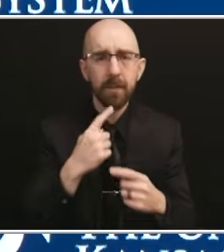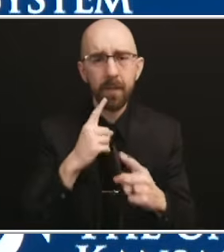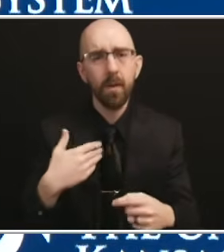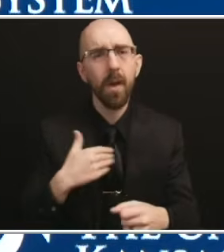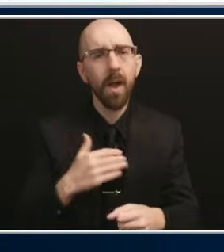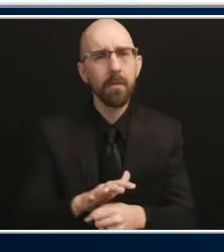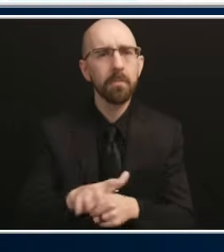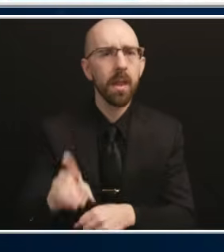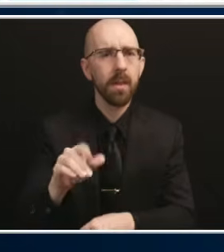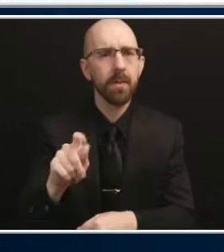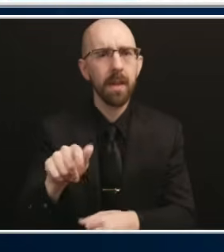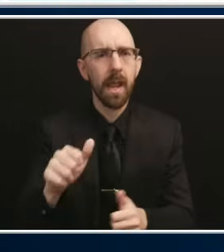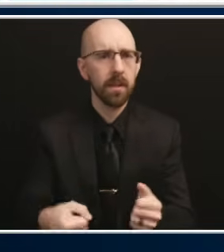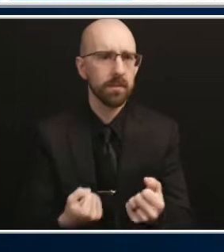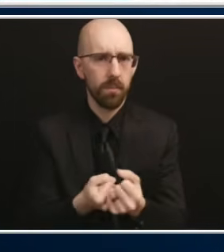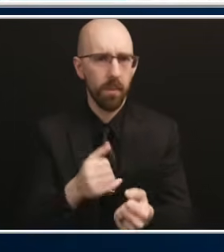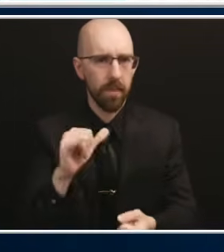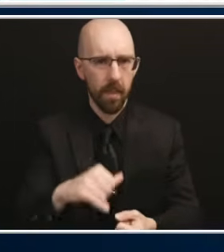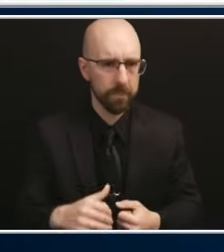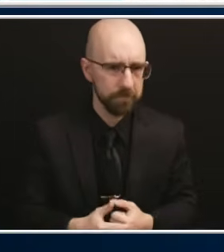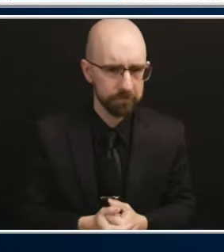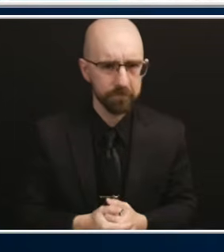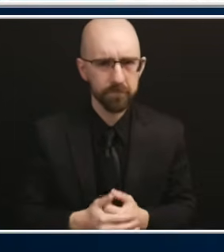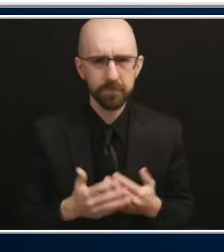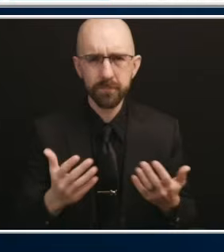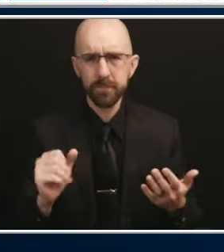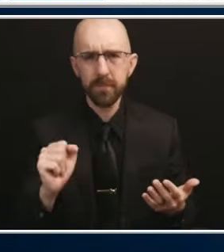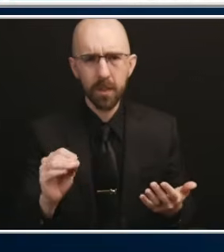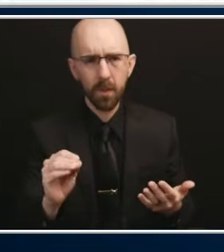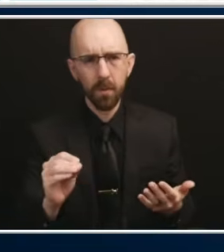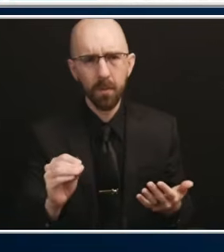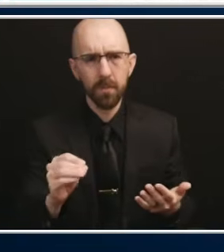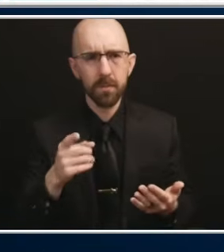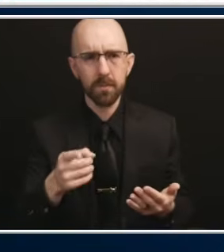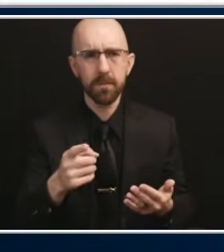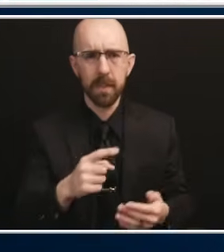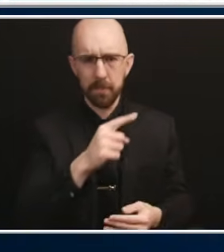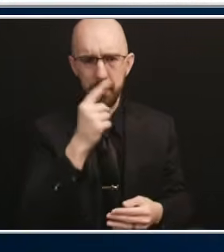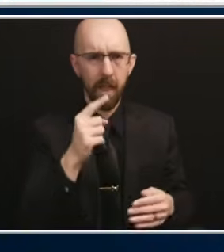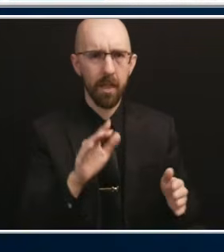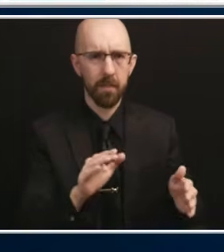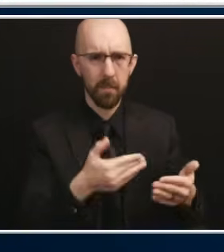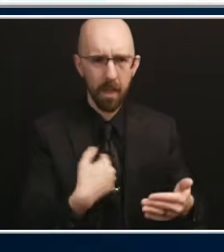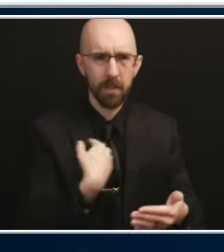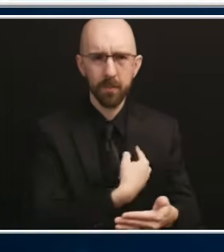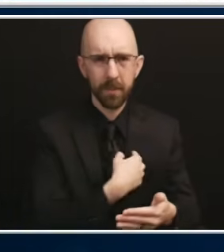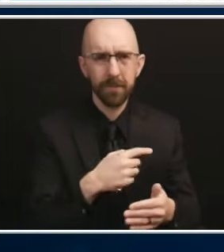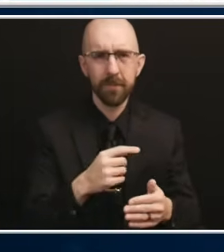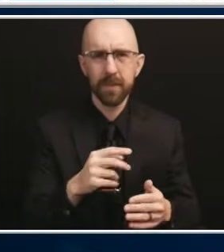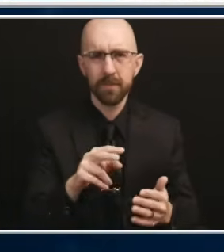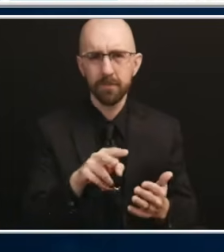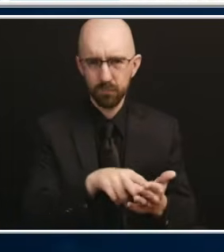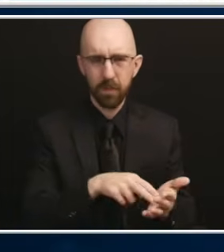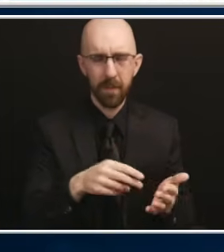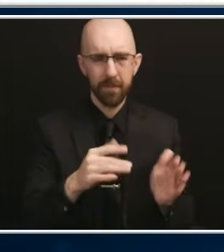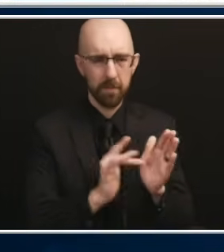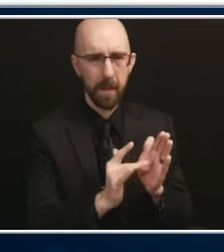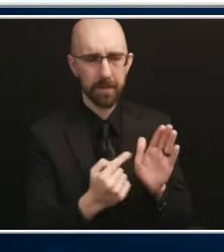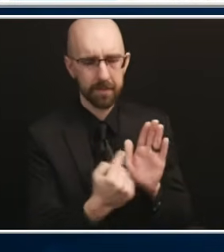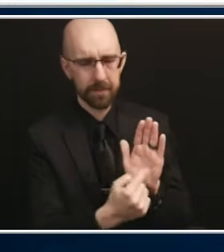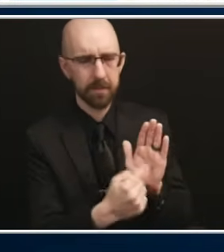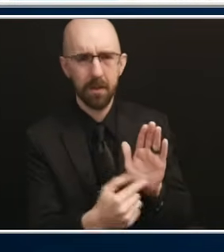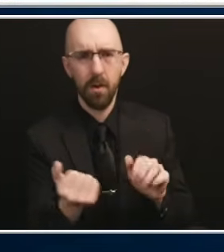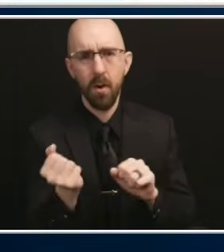that. And so, you know, when it reaches black box, we've all read the side of any medication Yeah. and says it causes